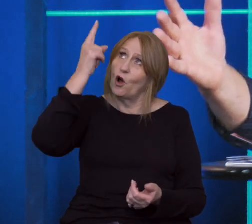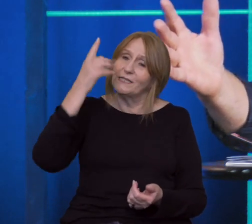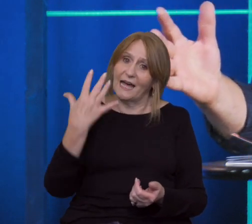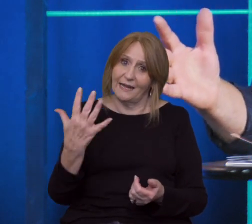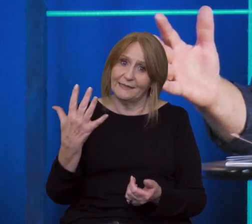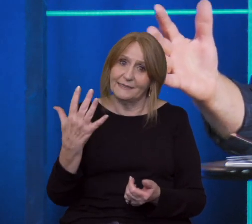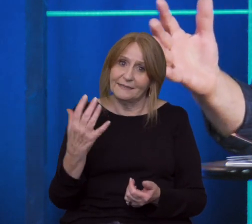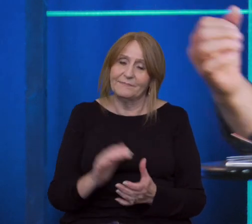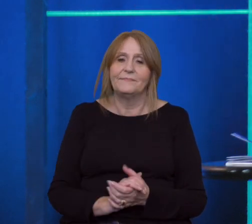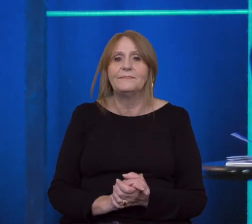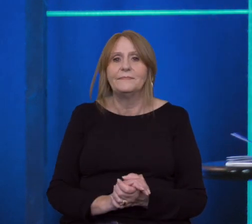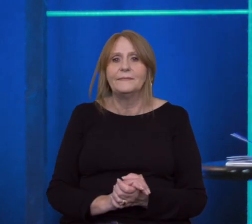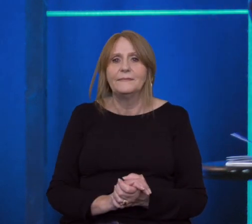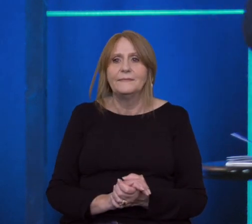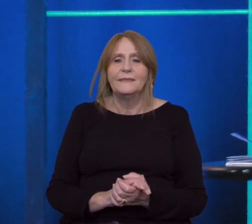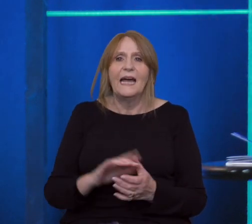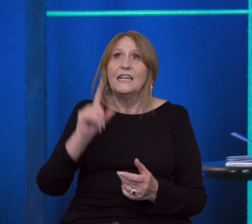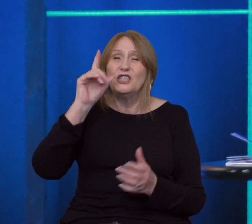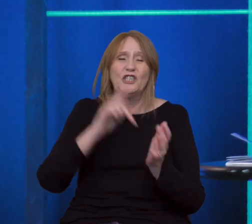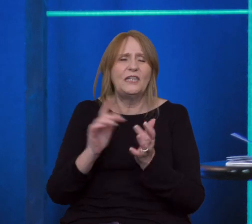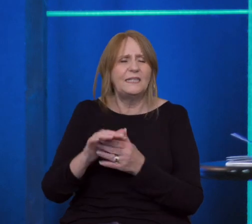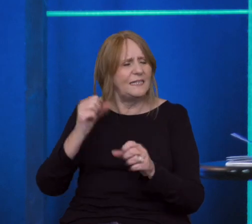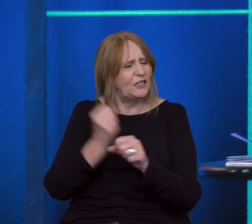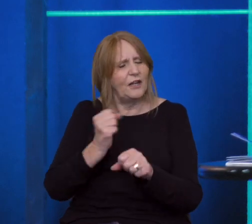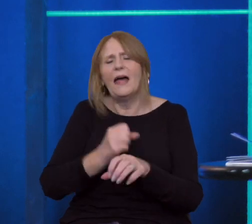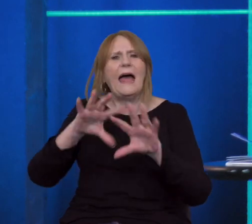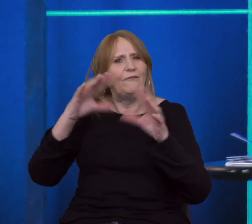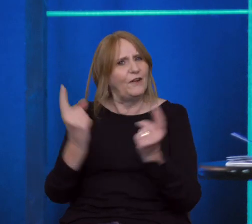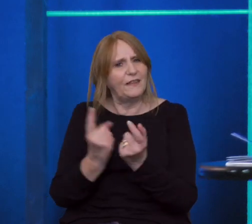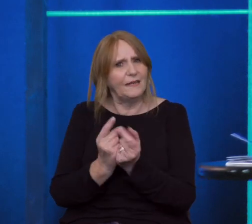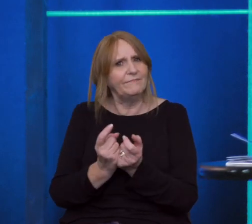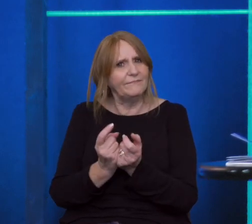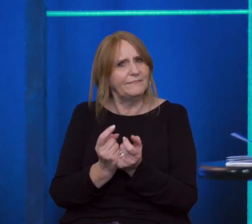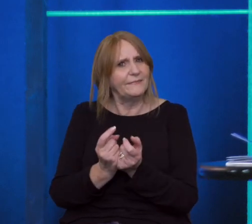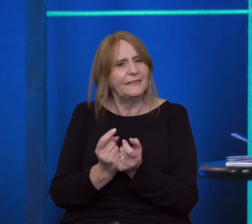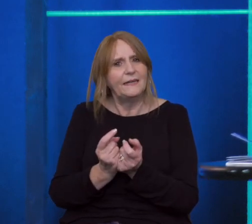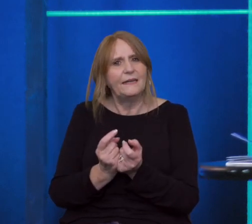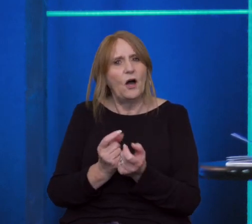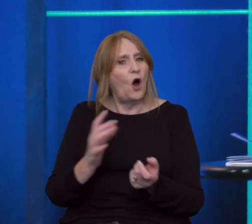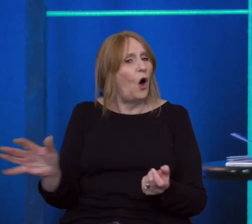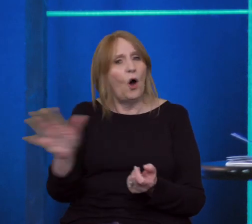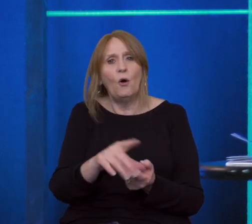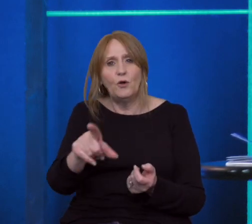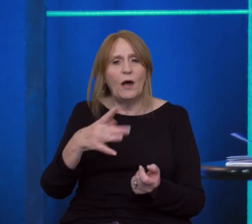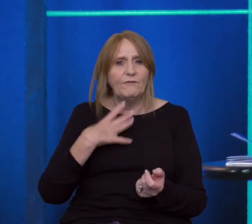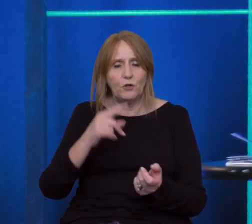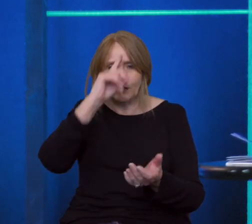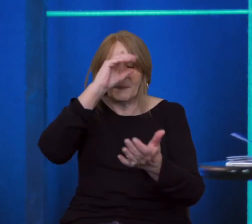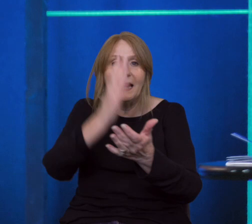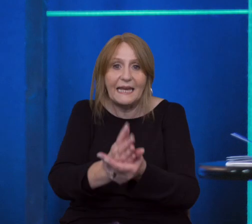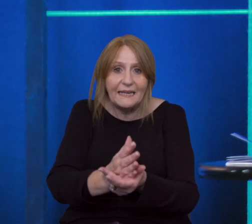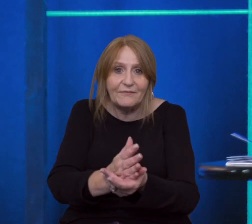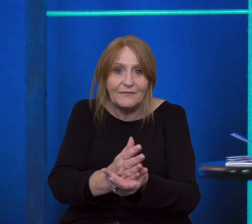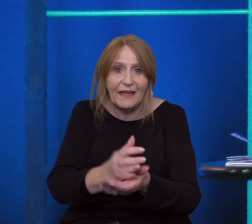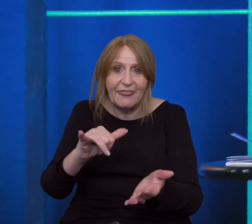sins. They went with Him on the cross. It's already done. He's been raised from the dead to become your Lord and Savior. All you have to do is believe